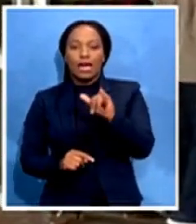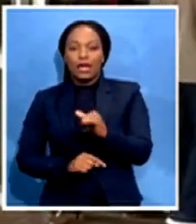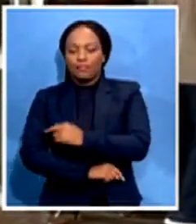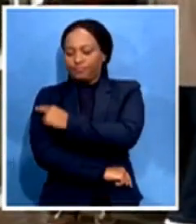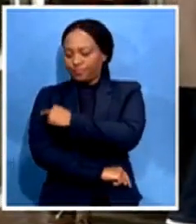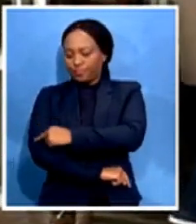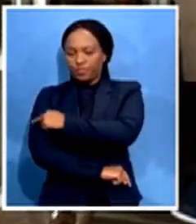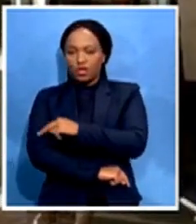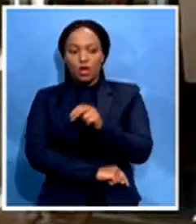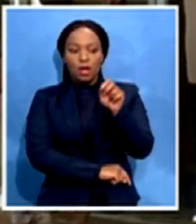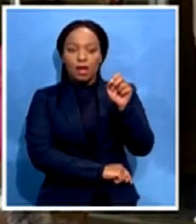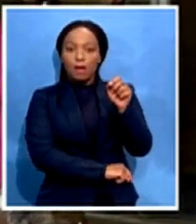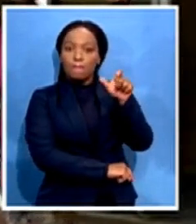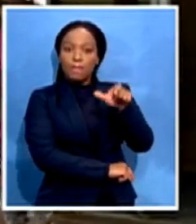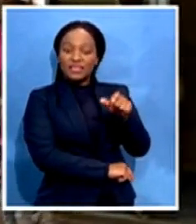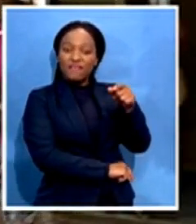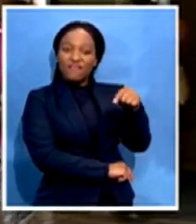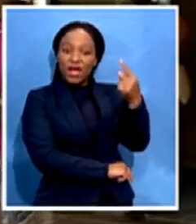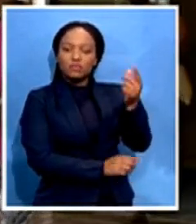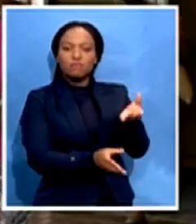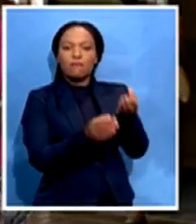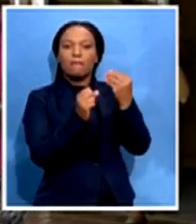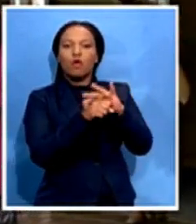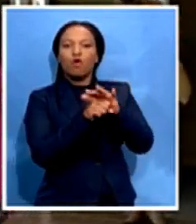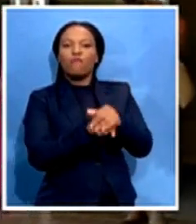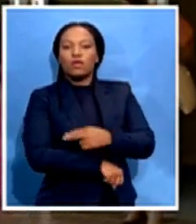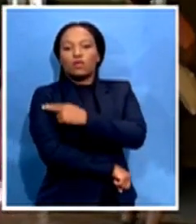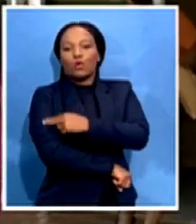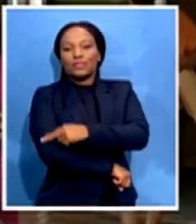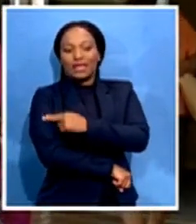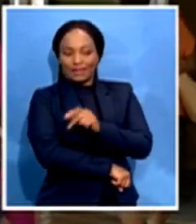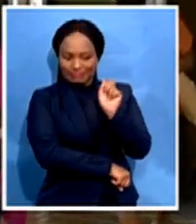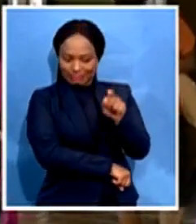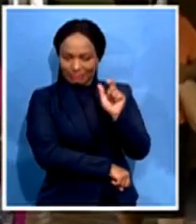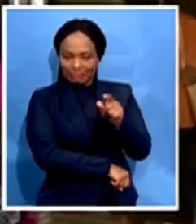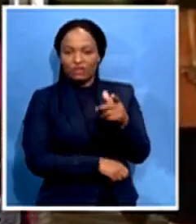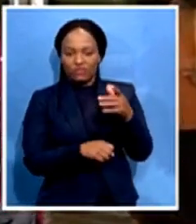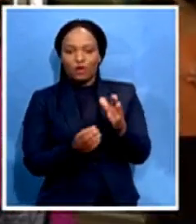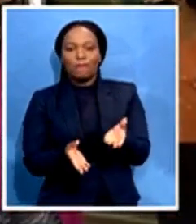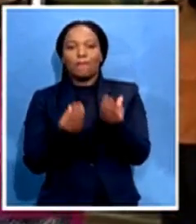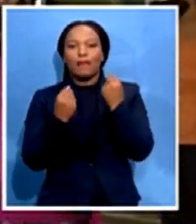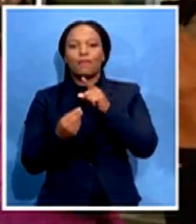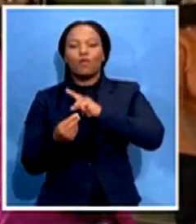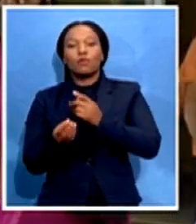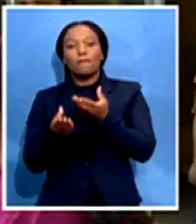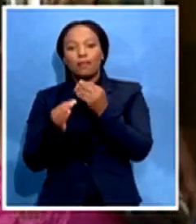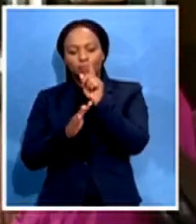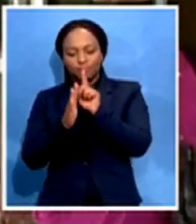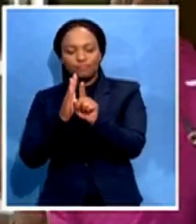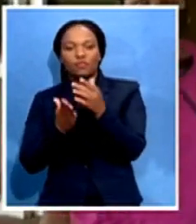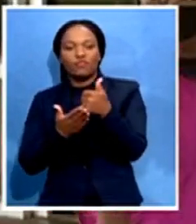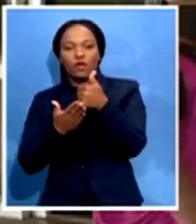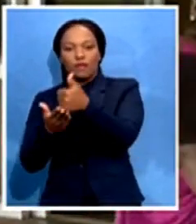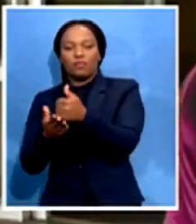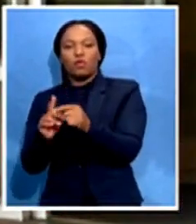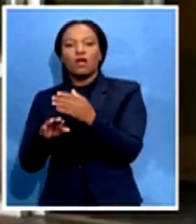have coronavirus in the country was brought to this particular hospital to receive assistance. And we spoke to the physicians earlier on, and they were telling